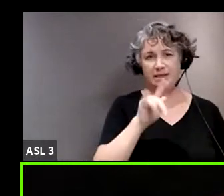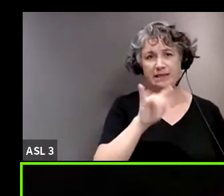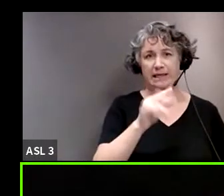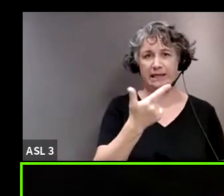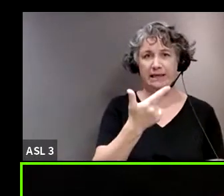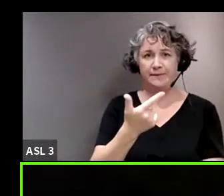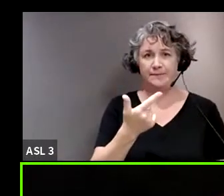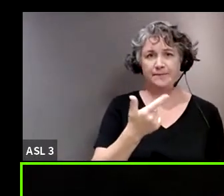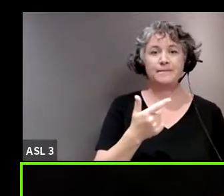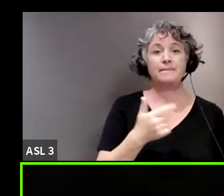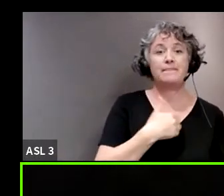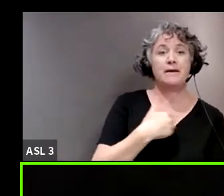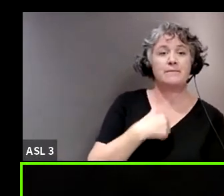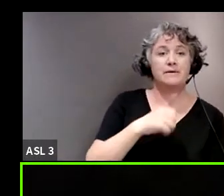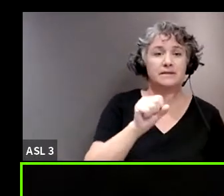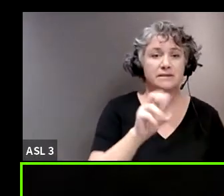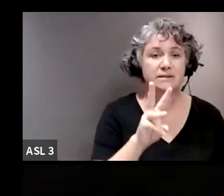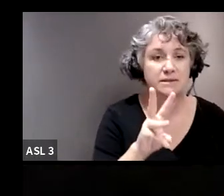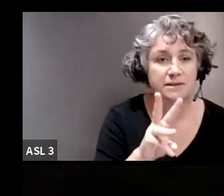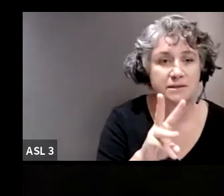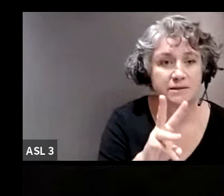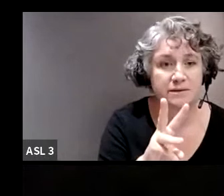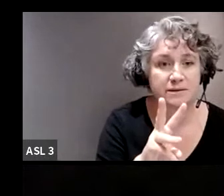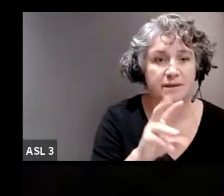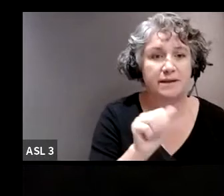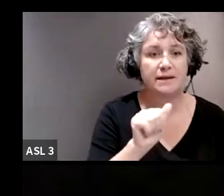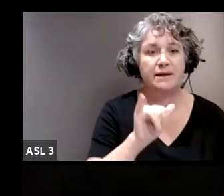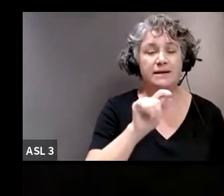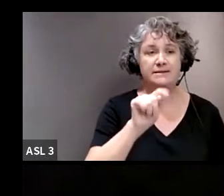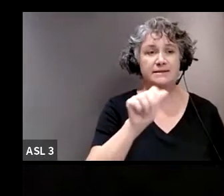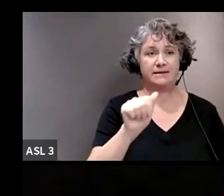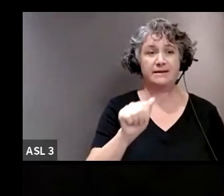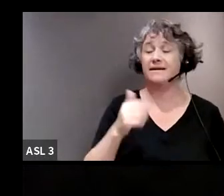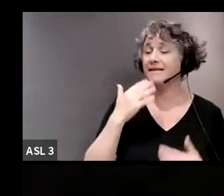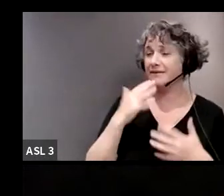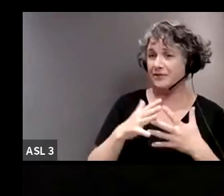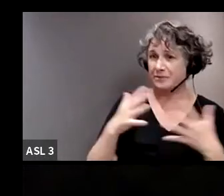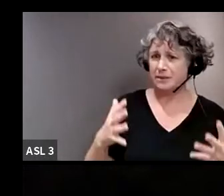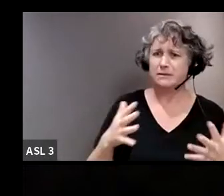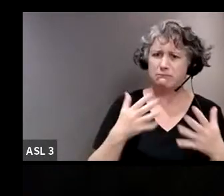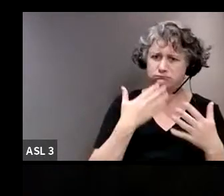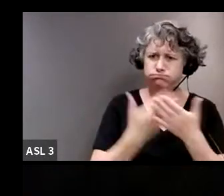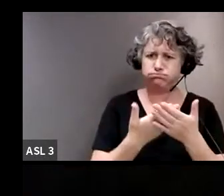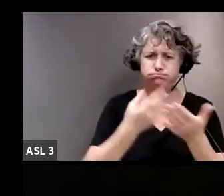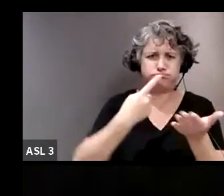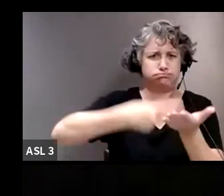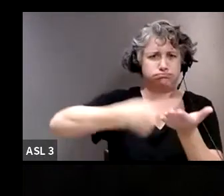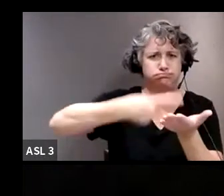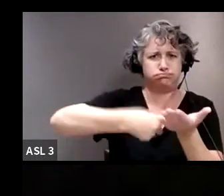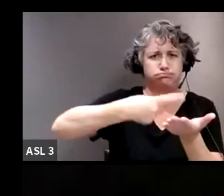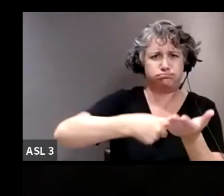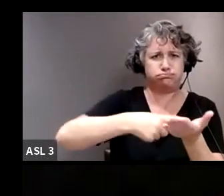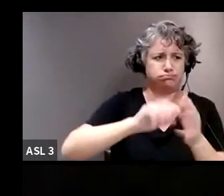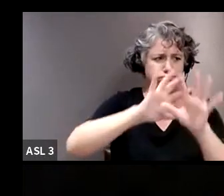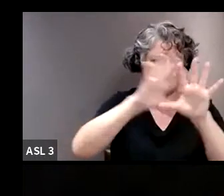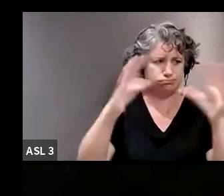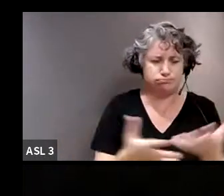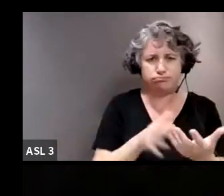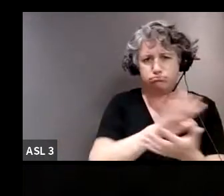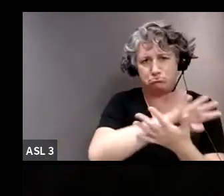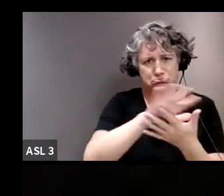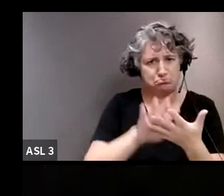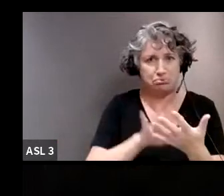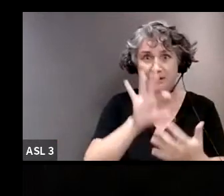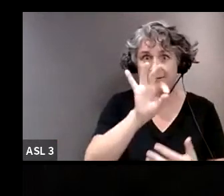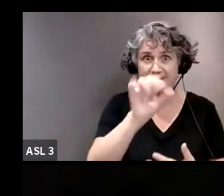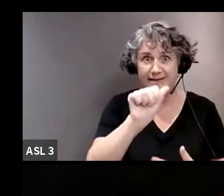member squad thank you chair smallwood i want to thank you for a very fruitful and informal discussion of the fac there's